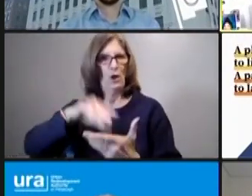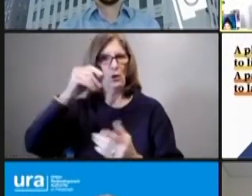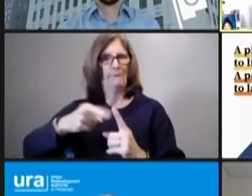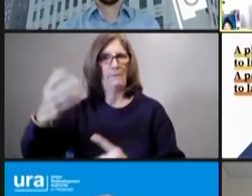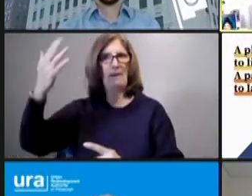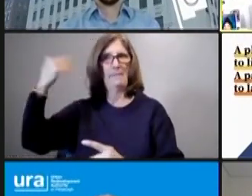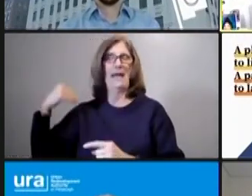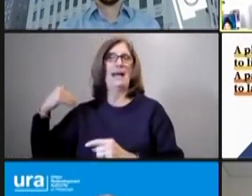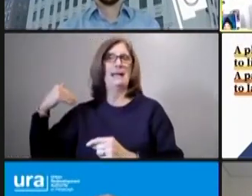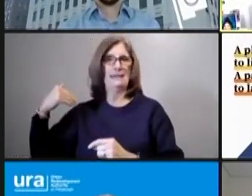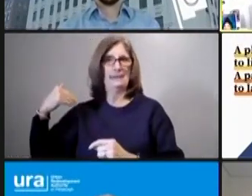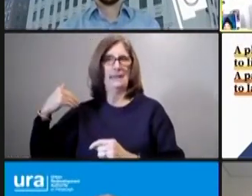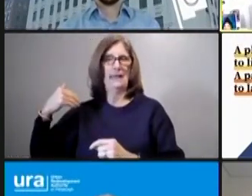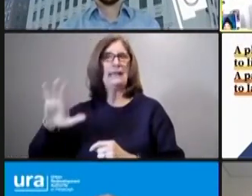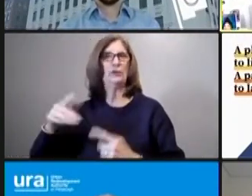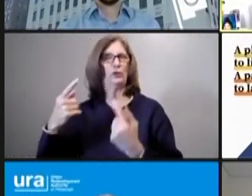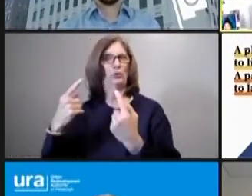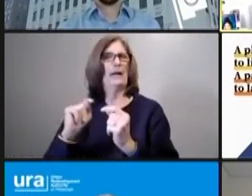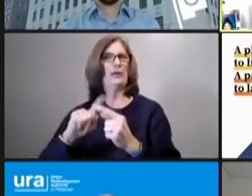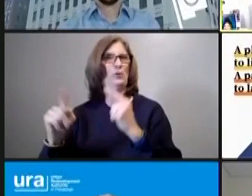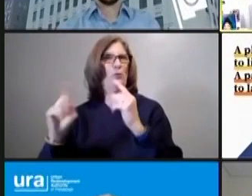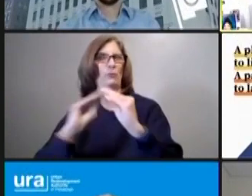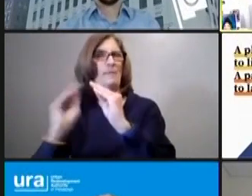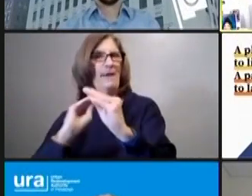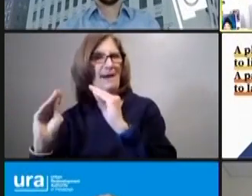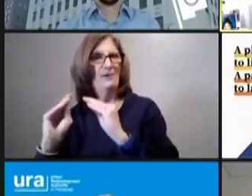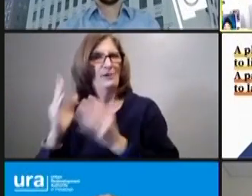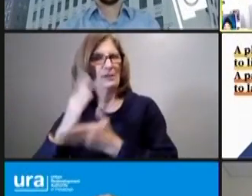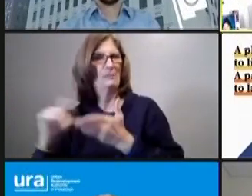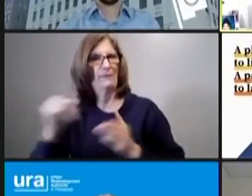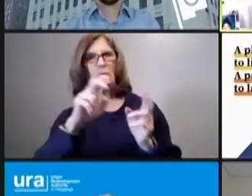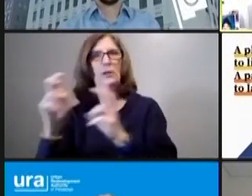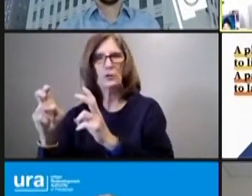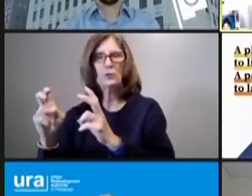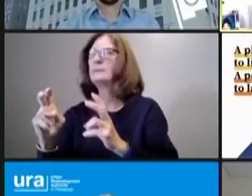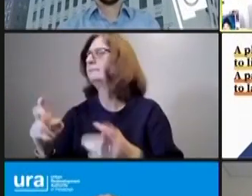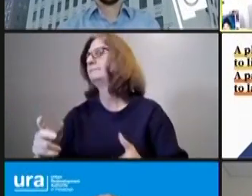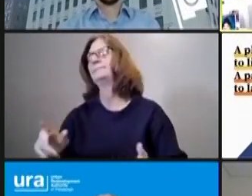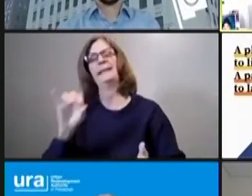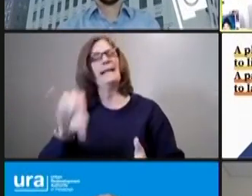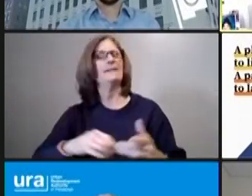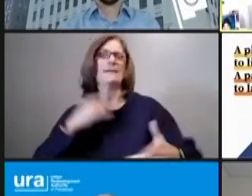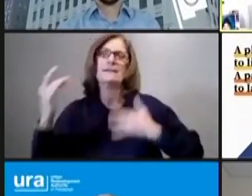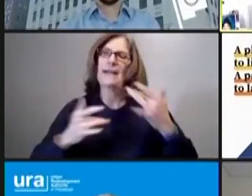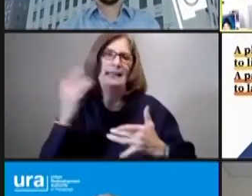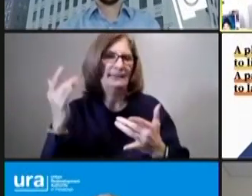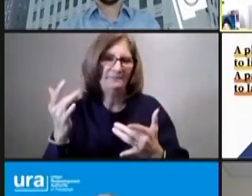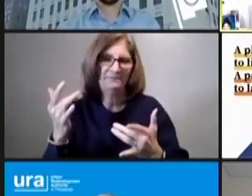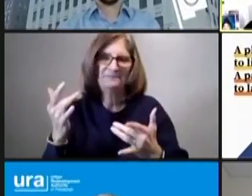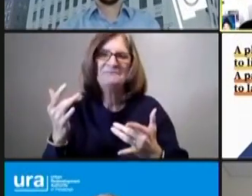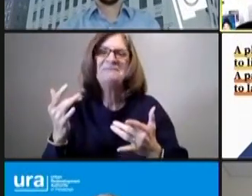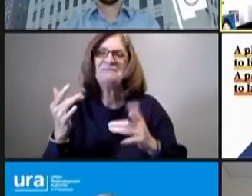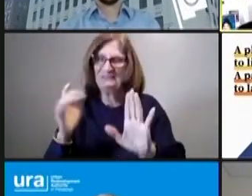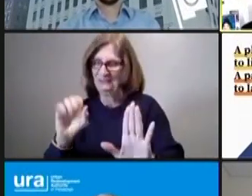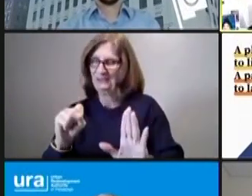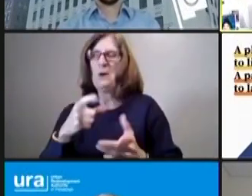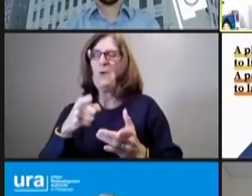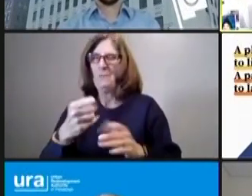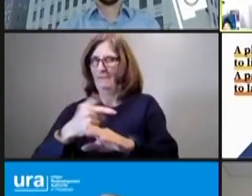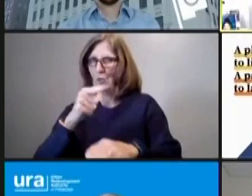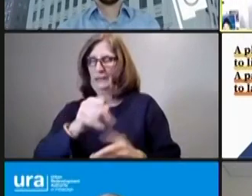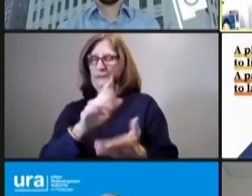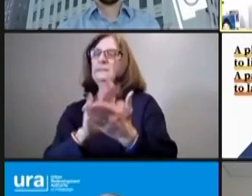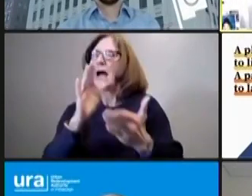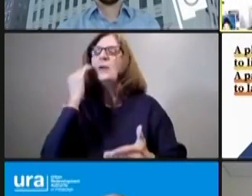crack that folks fall through, is very exciting to me personally. So I just want to, before you go on, because I'm sure there are